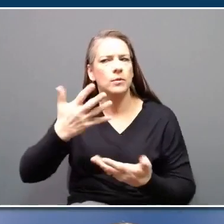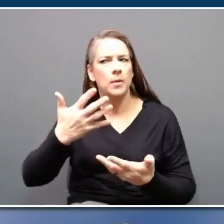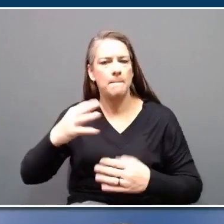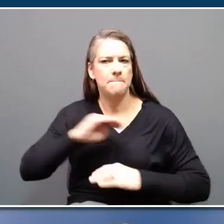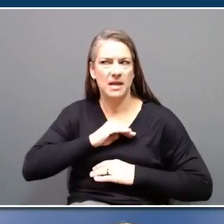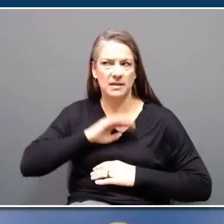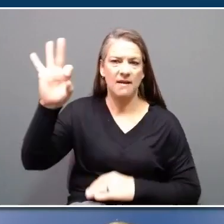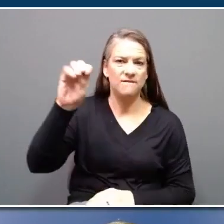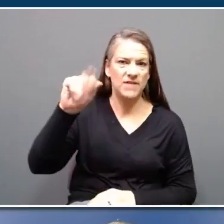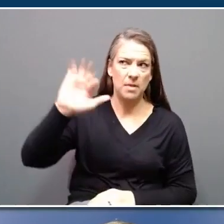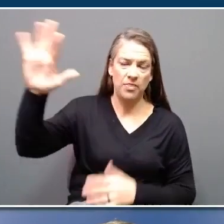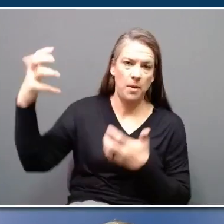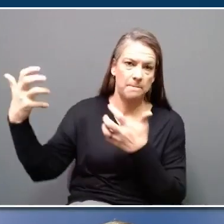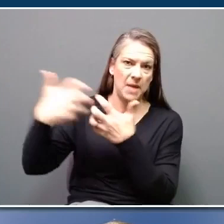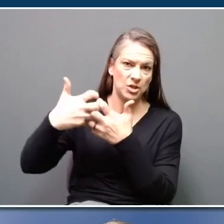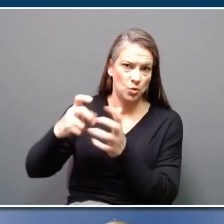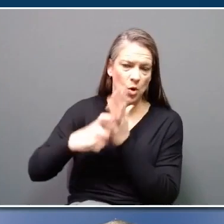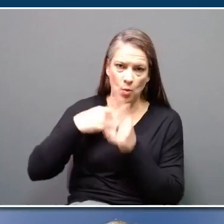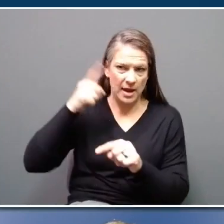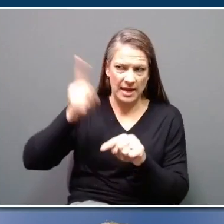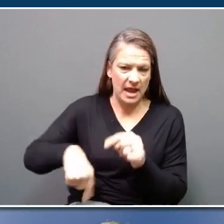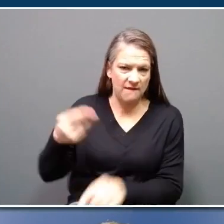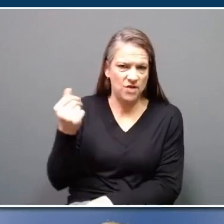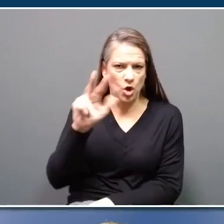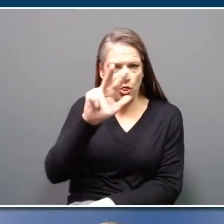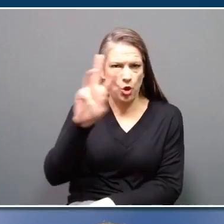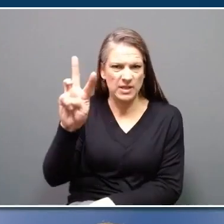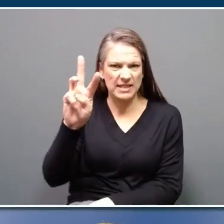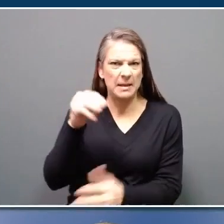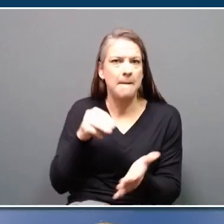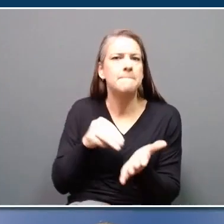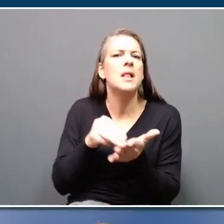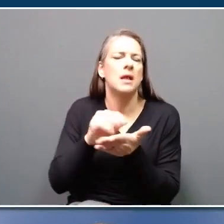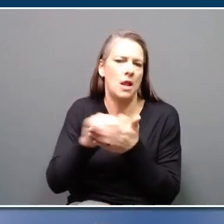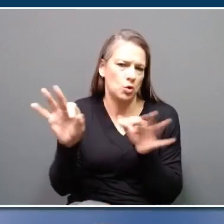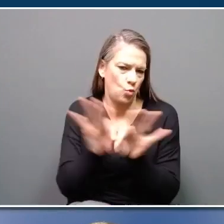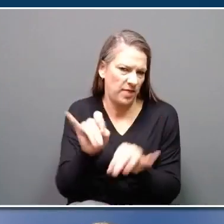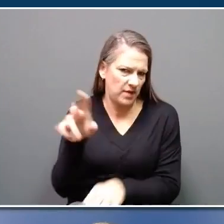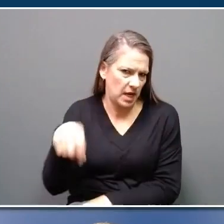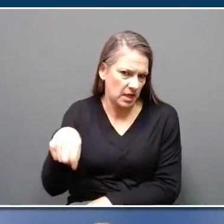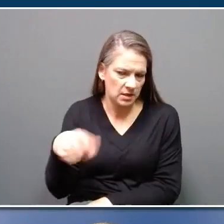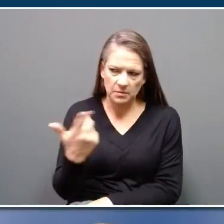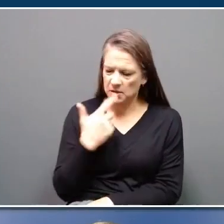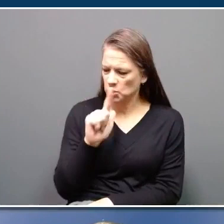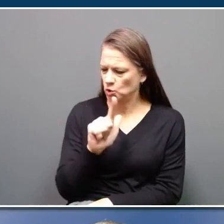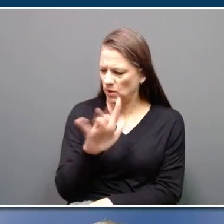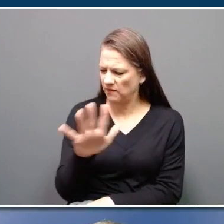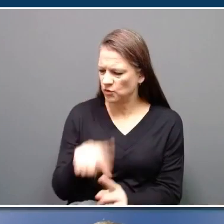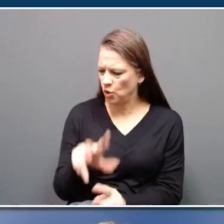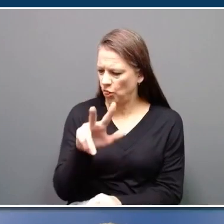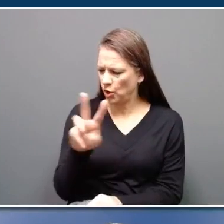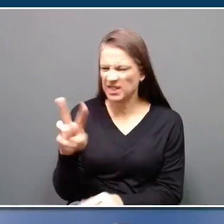we already can't fund about $36 million worth of needs, somewhere between 25 and 36 that have already